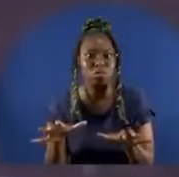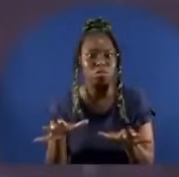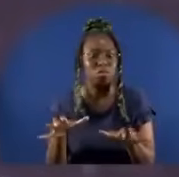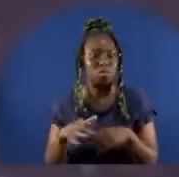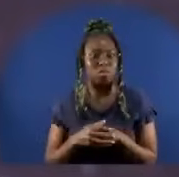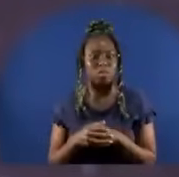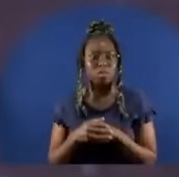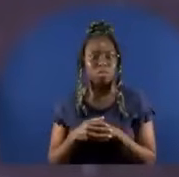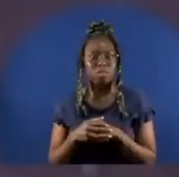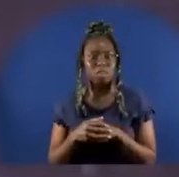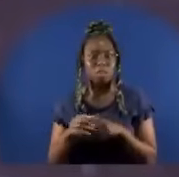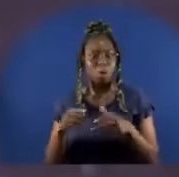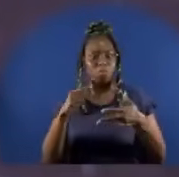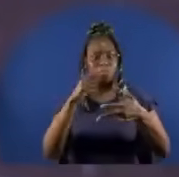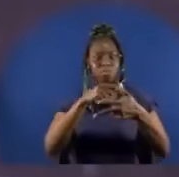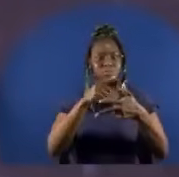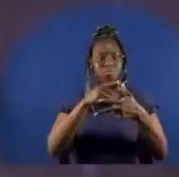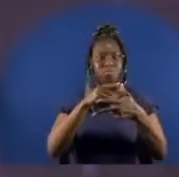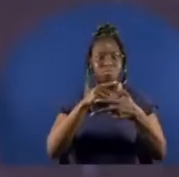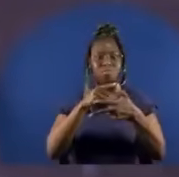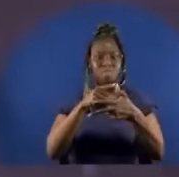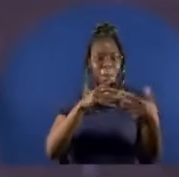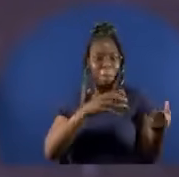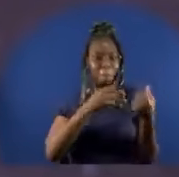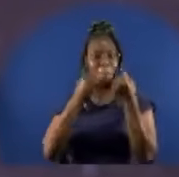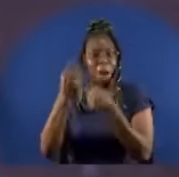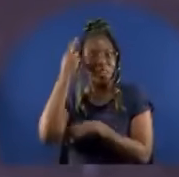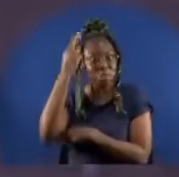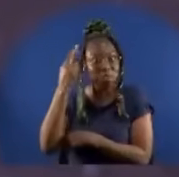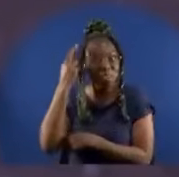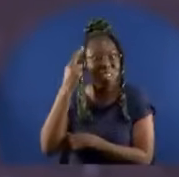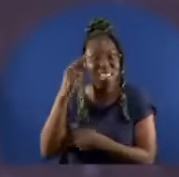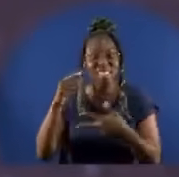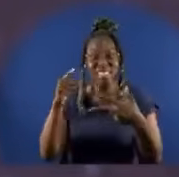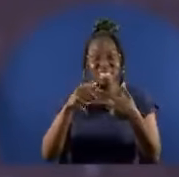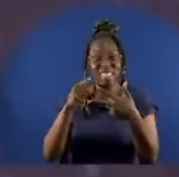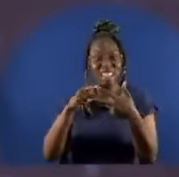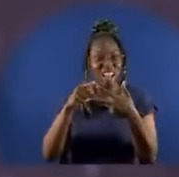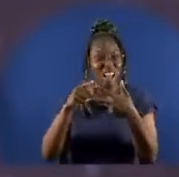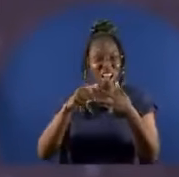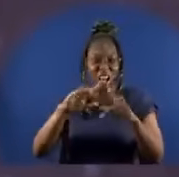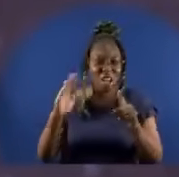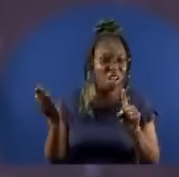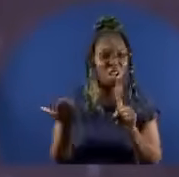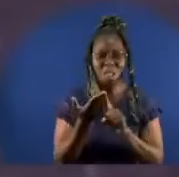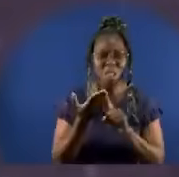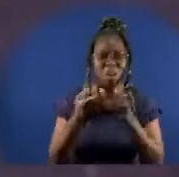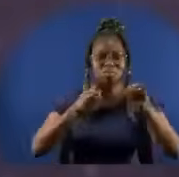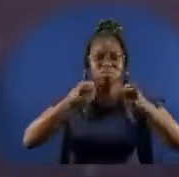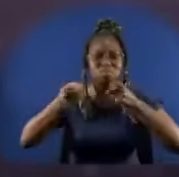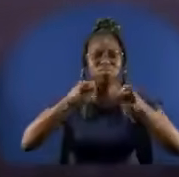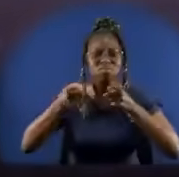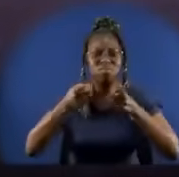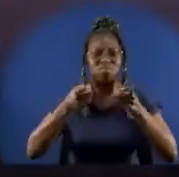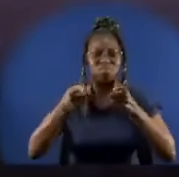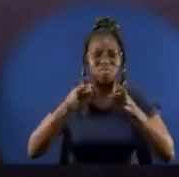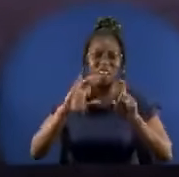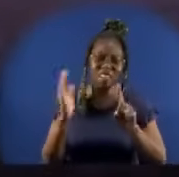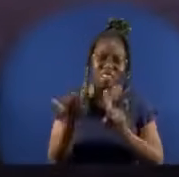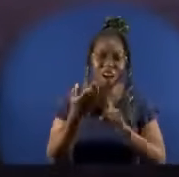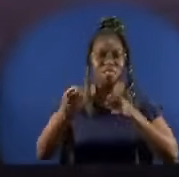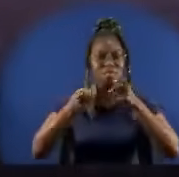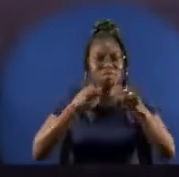compelling argument to what I call conclusive authority. Somebody shout authority. We're about to